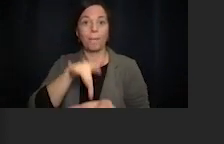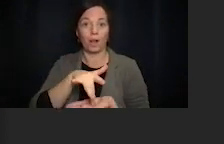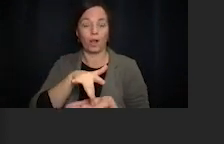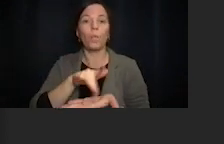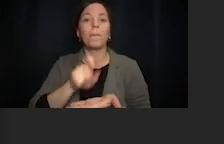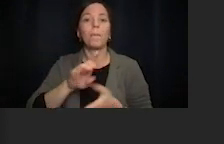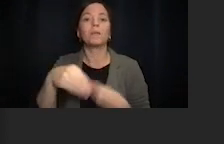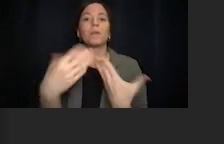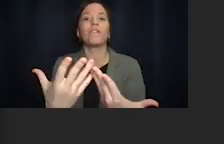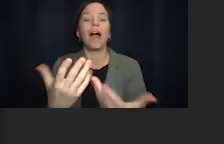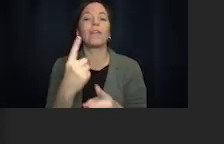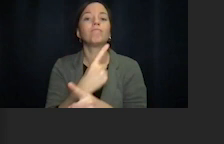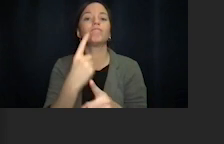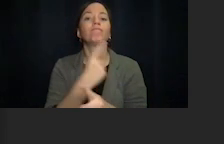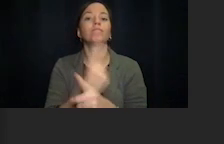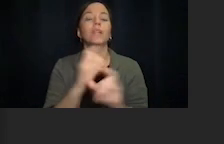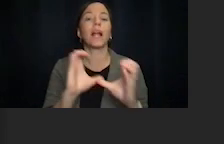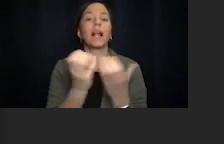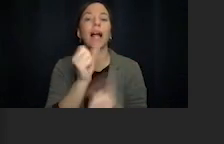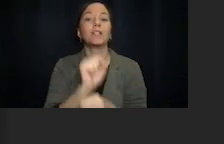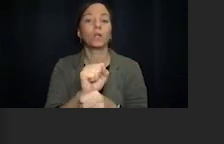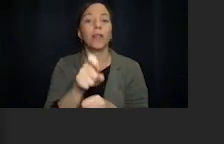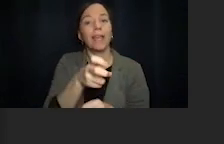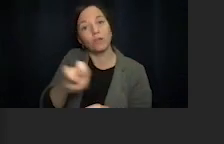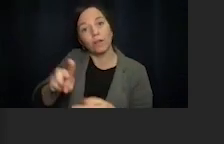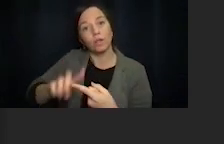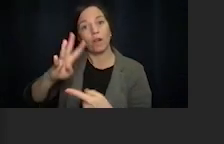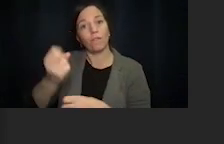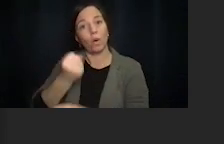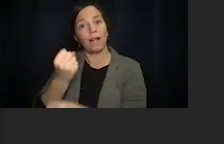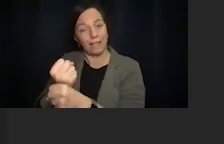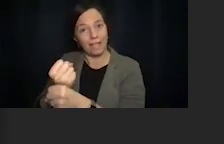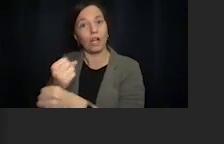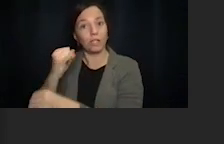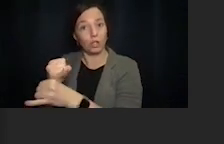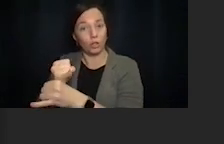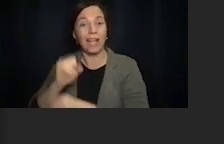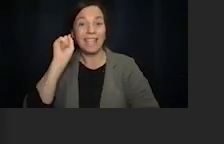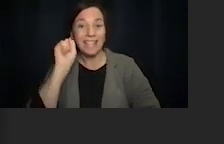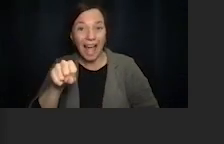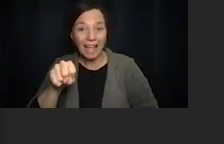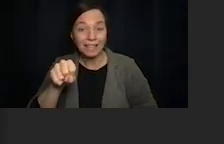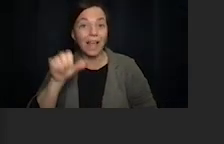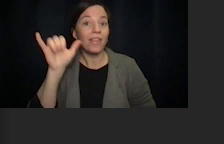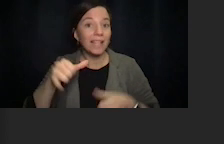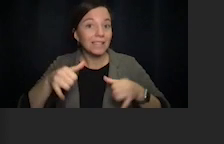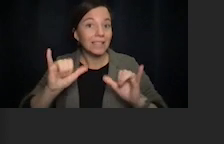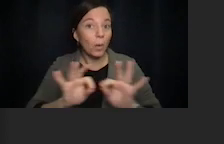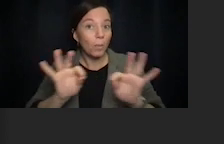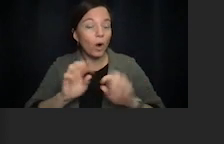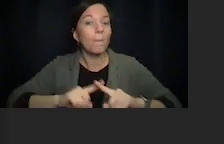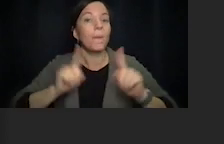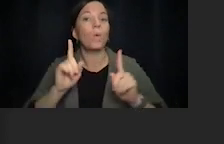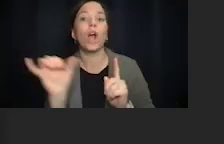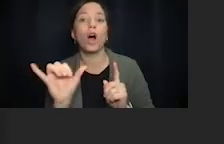to then move on to a 4 year institution. While that remains a part of our mission, we need to shift our ideology there. We need to